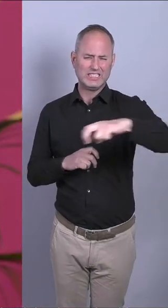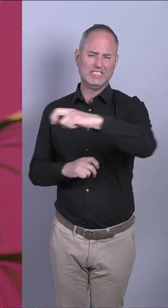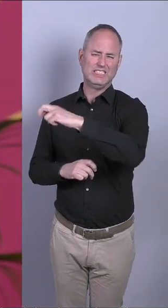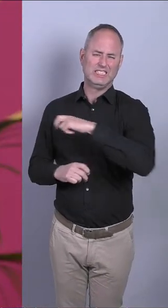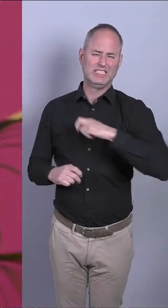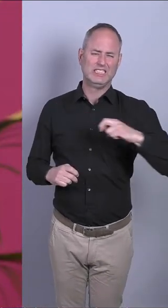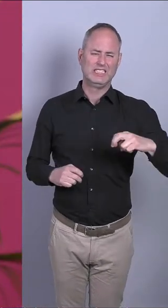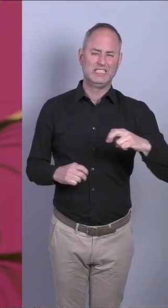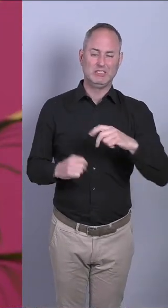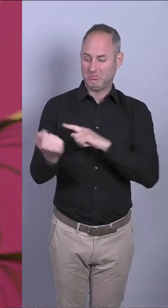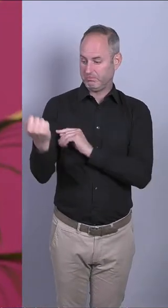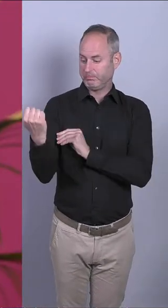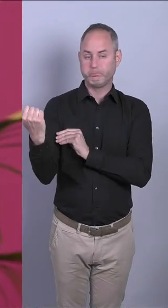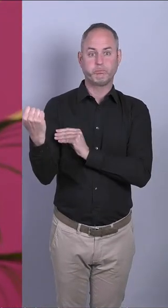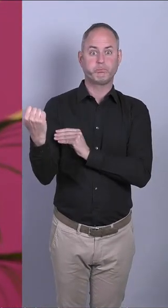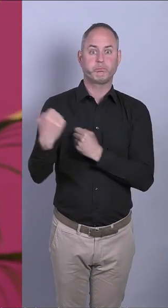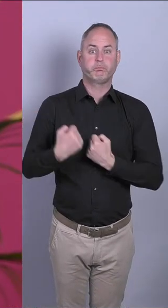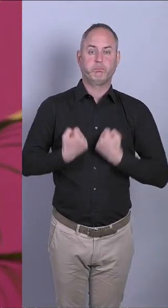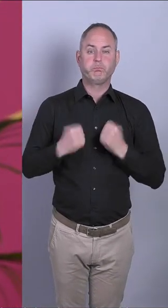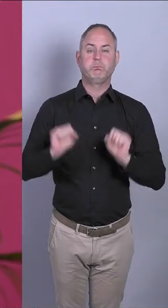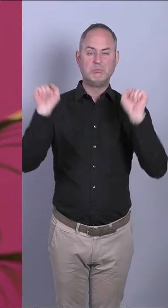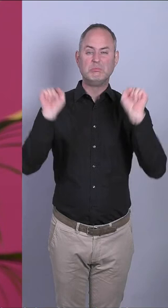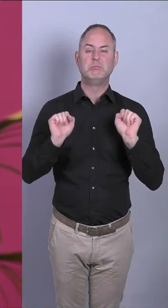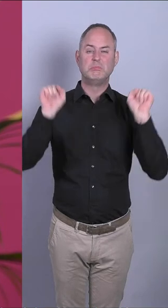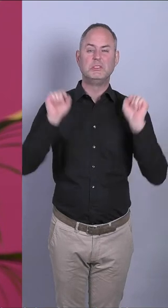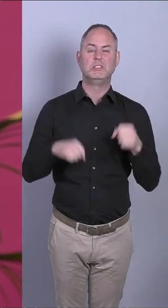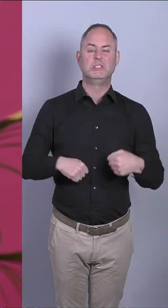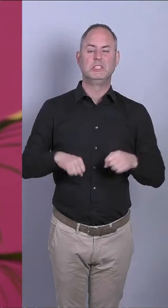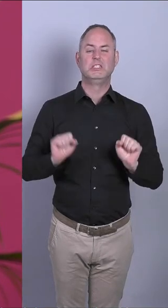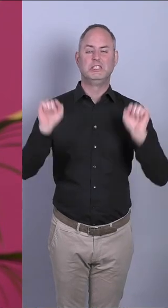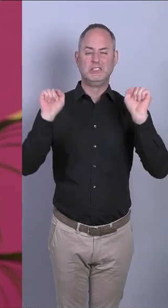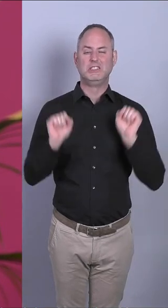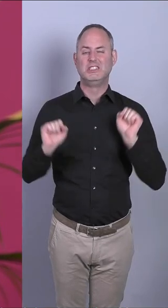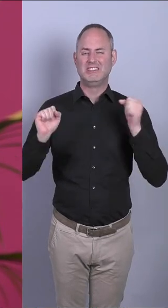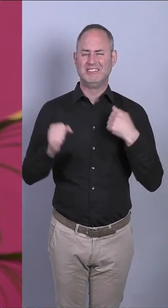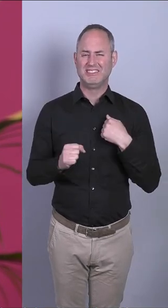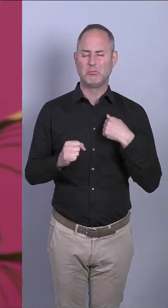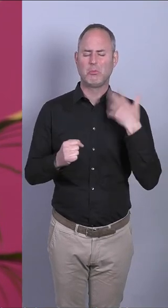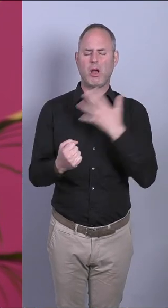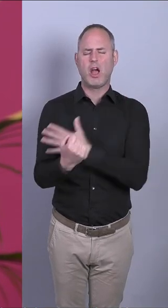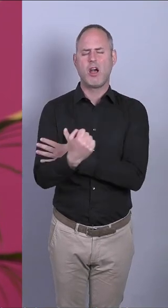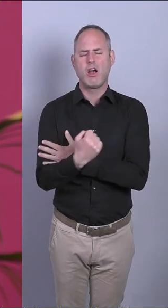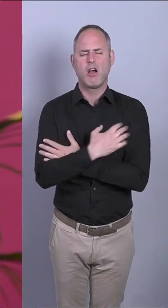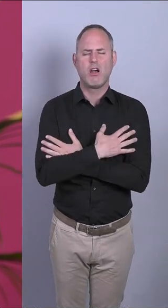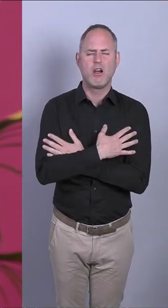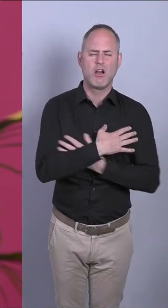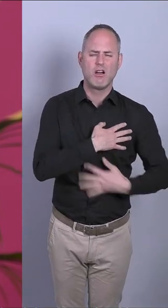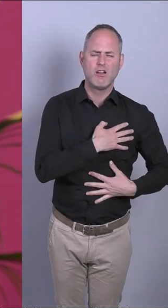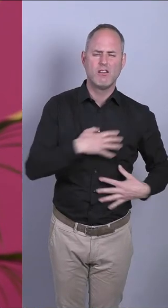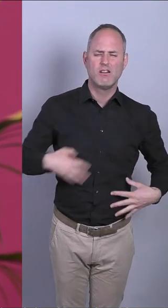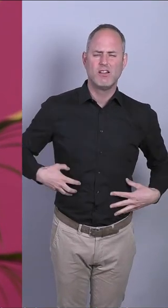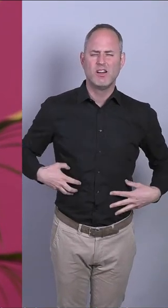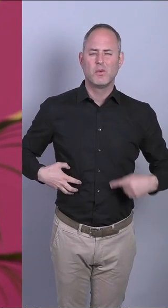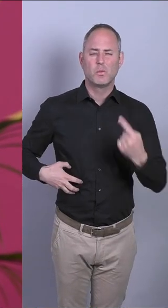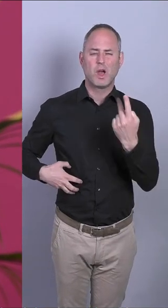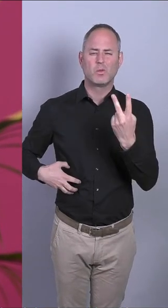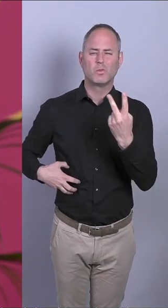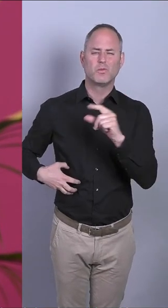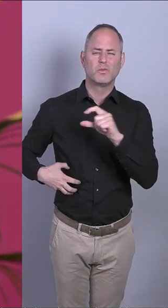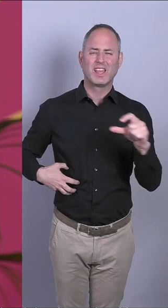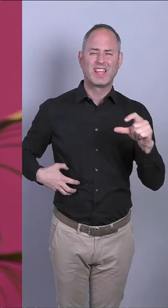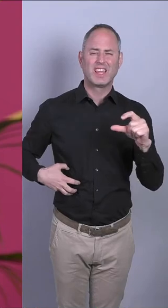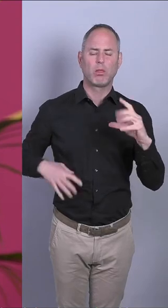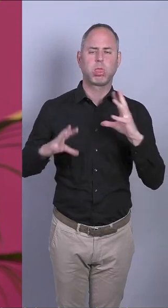Because I try and restart training my muscles every 2 weeks from new beginning. And in the meantime, I hardly